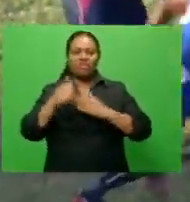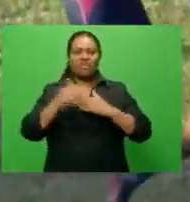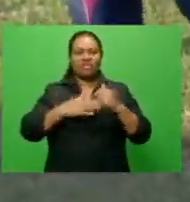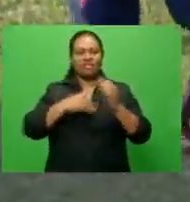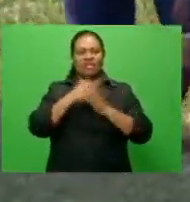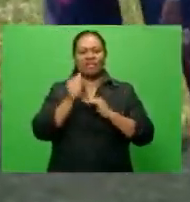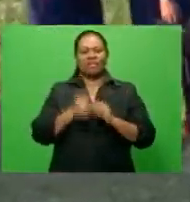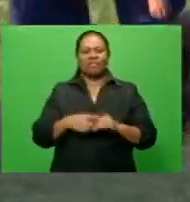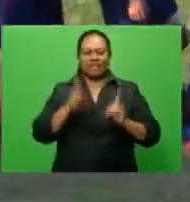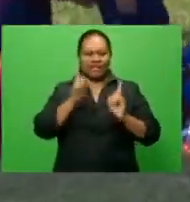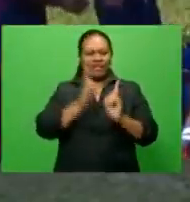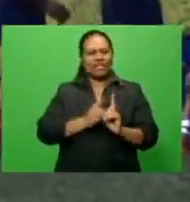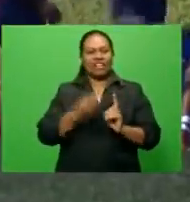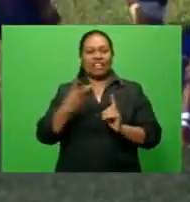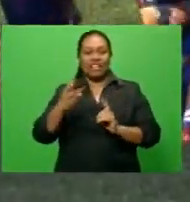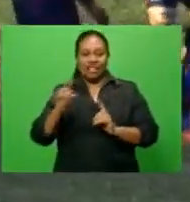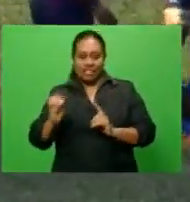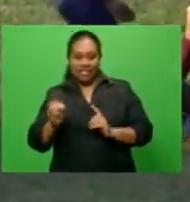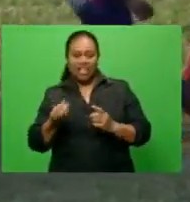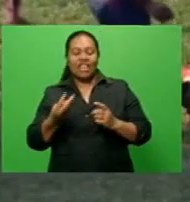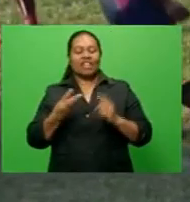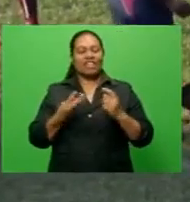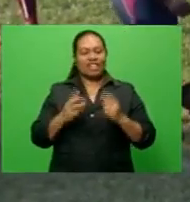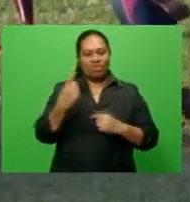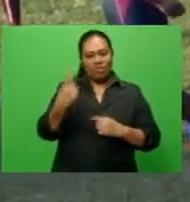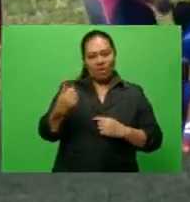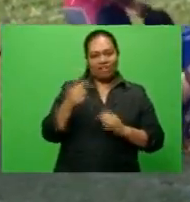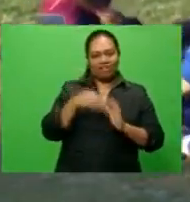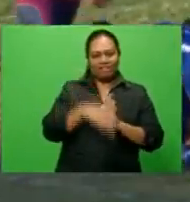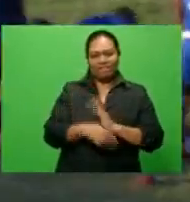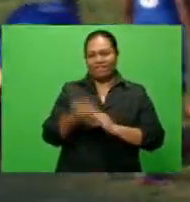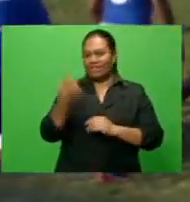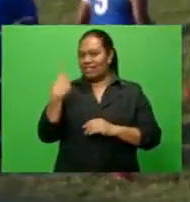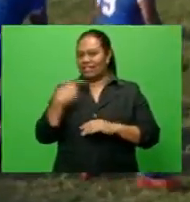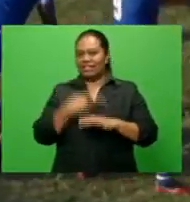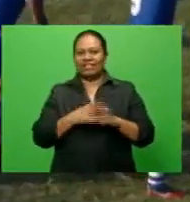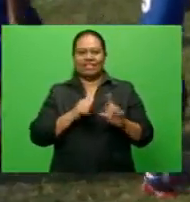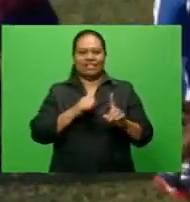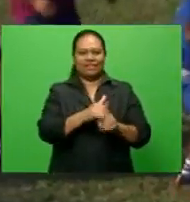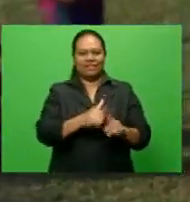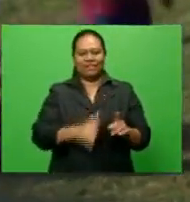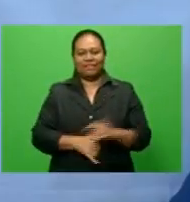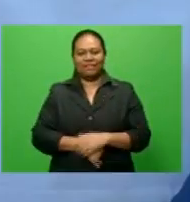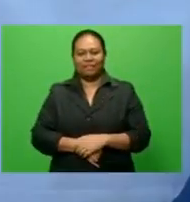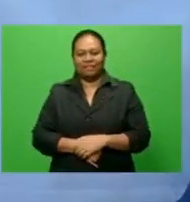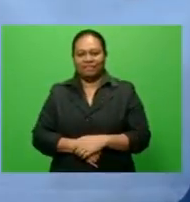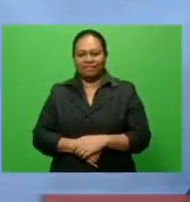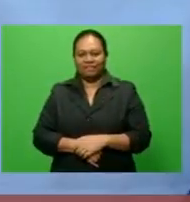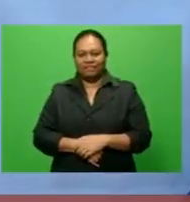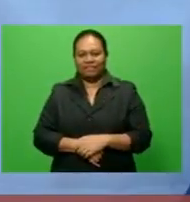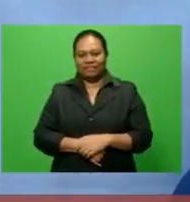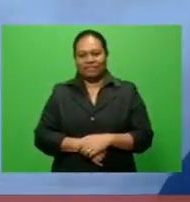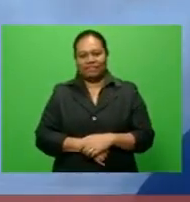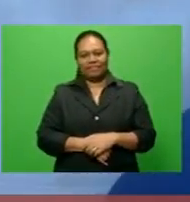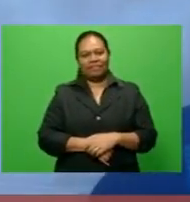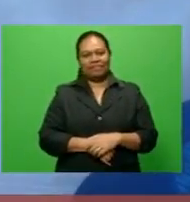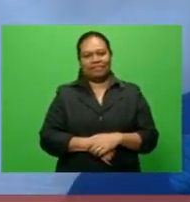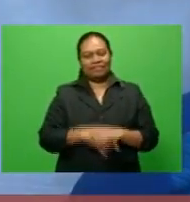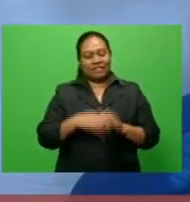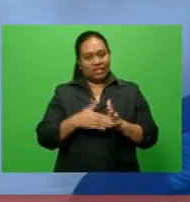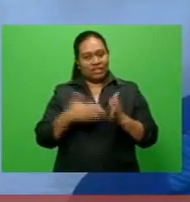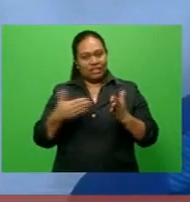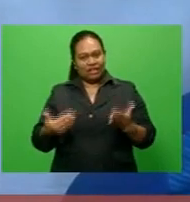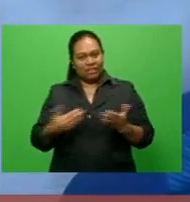their close 30-31 loss to Fairbrother title holders Namosi on Saturday. It's back to the drawing board now